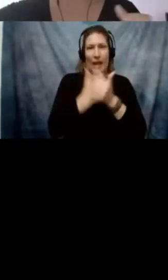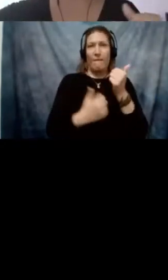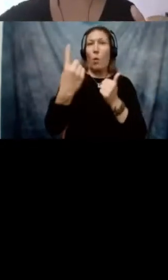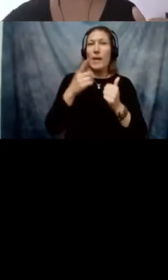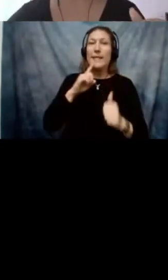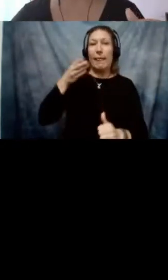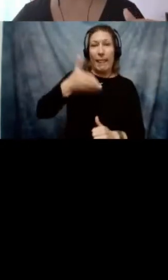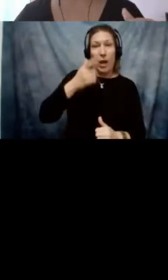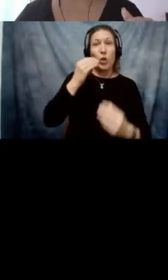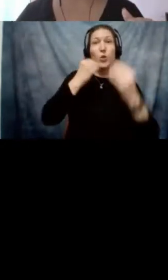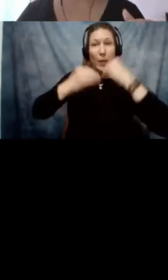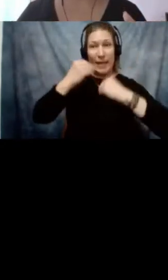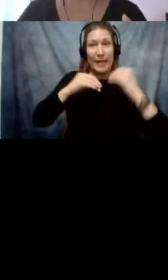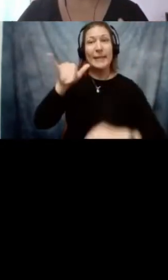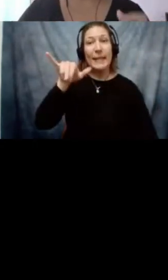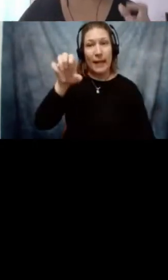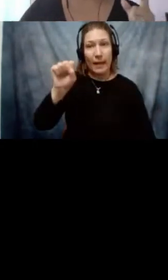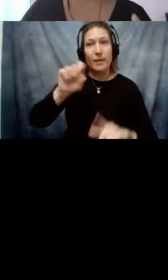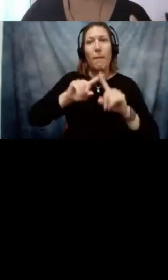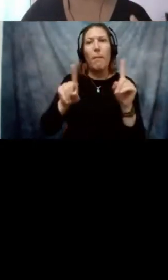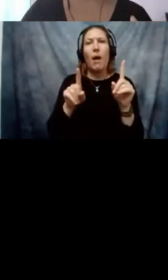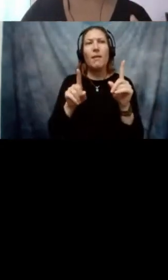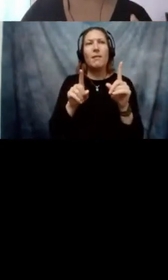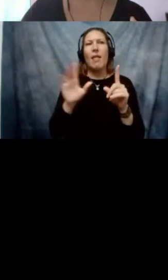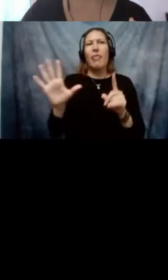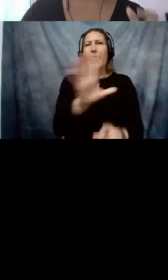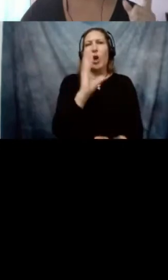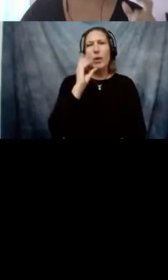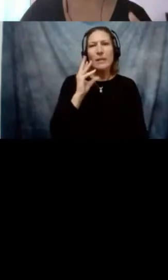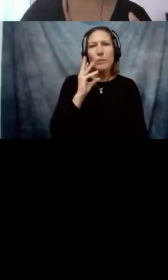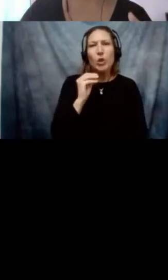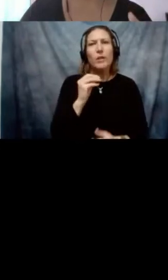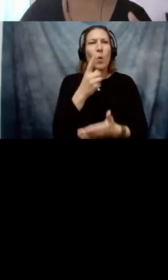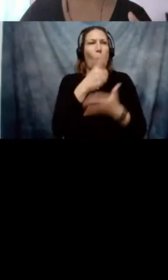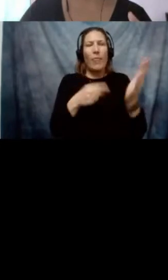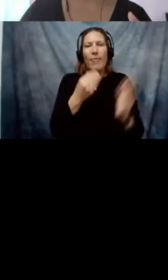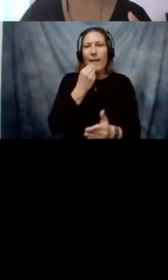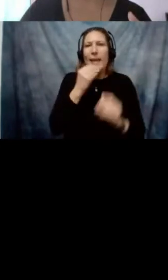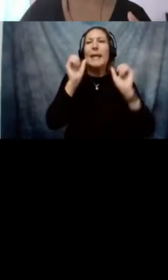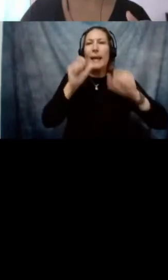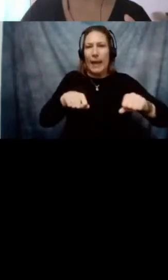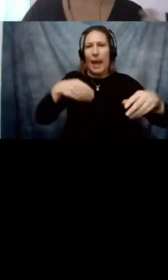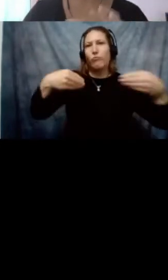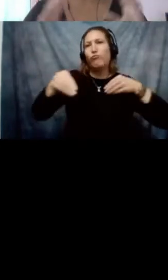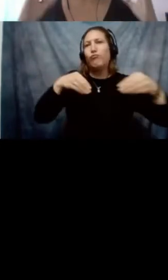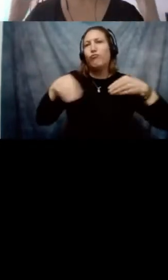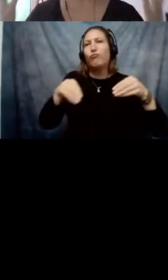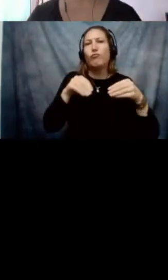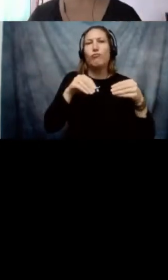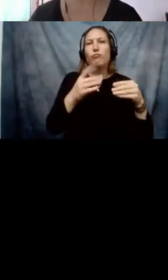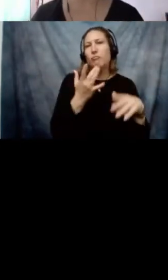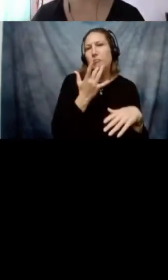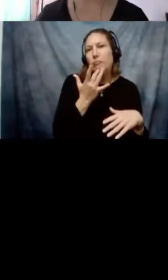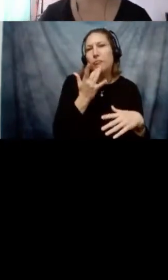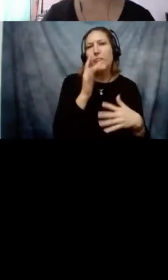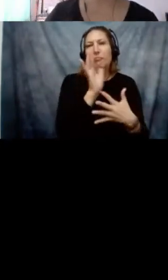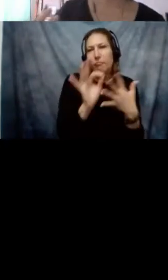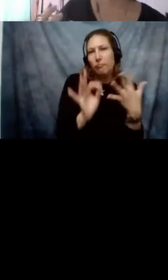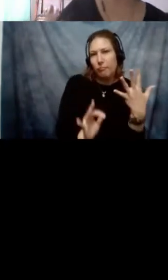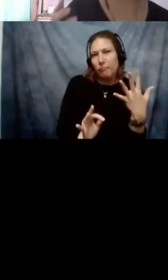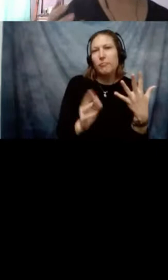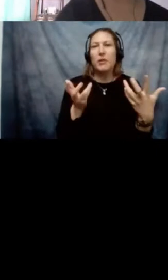individualized design. And universal design for learning, when we think about those learner challenges, we're thinking about a whole array of things,